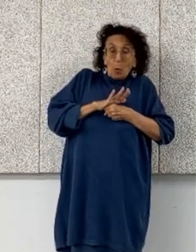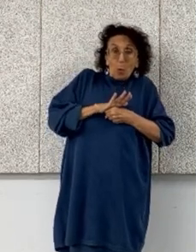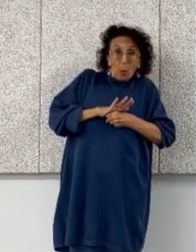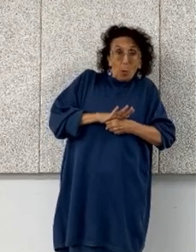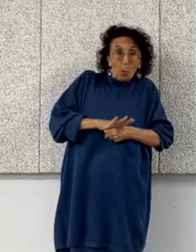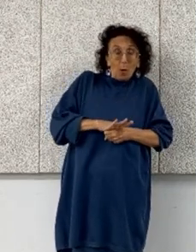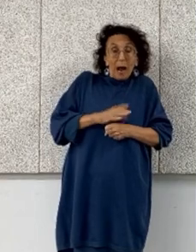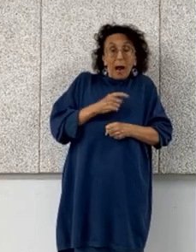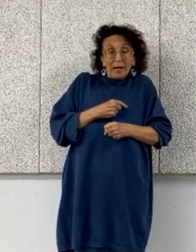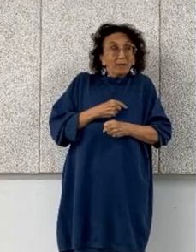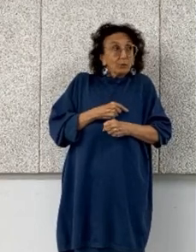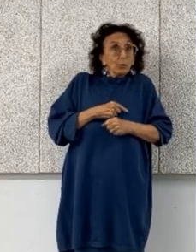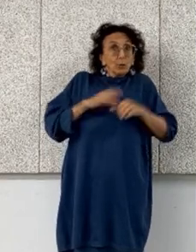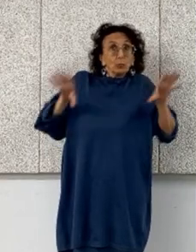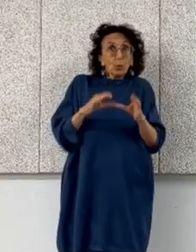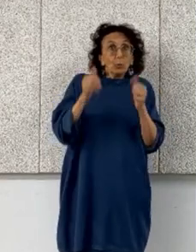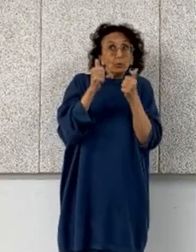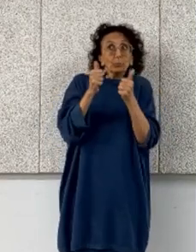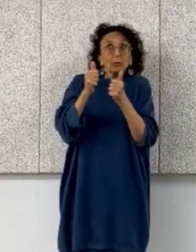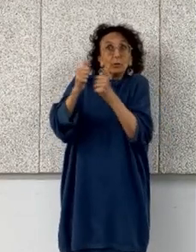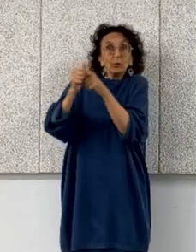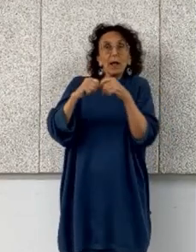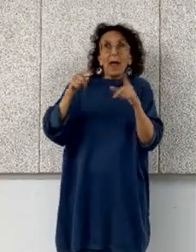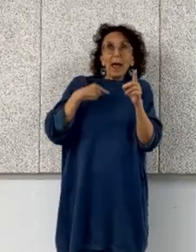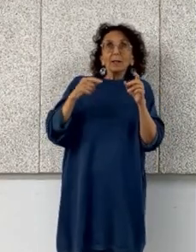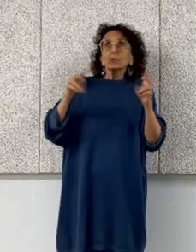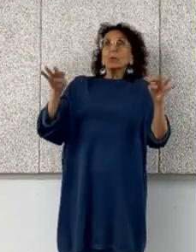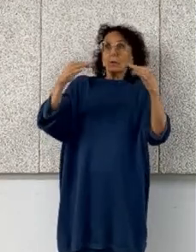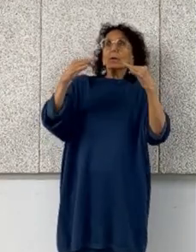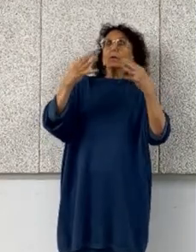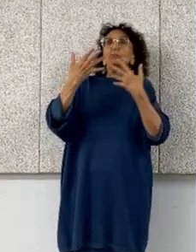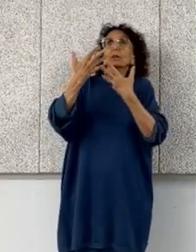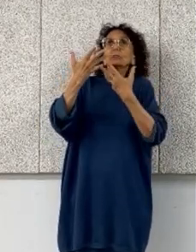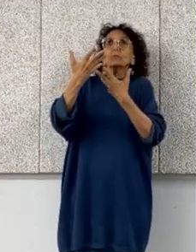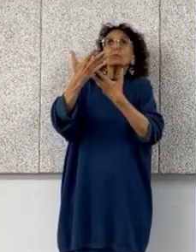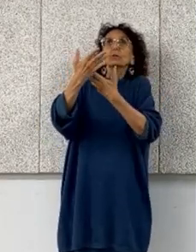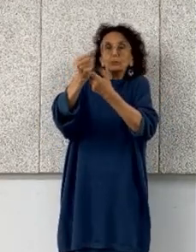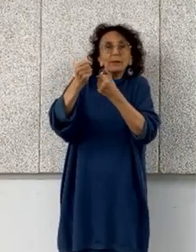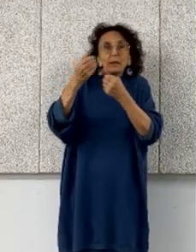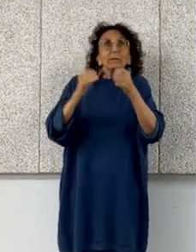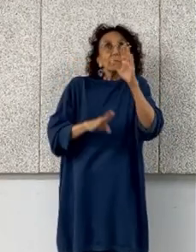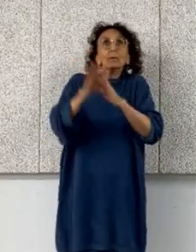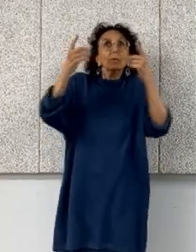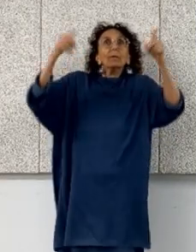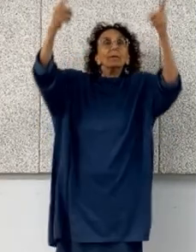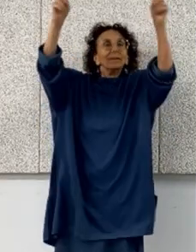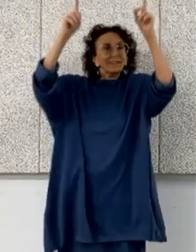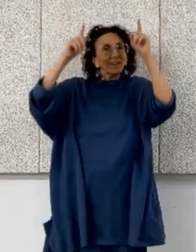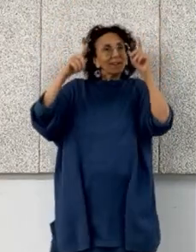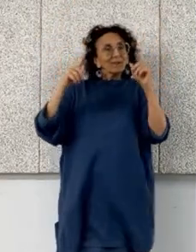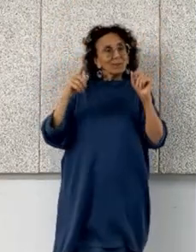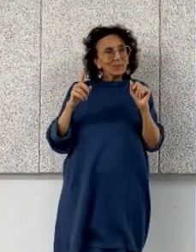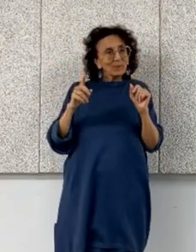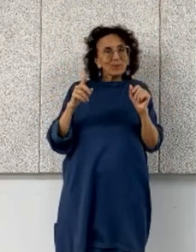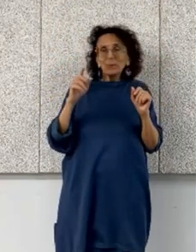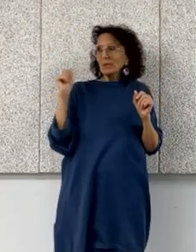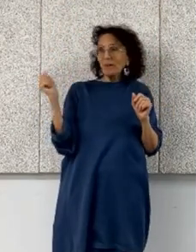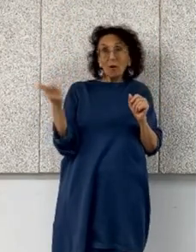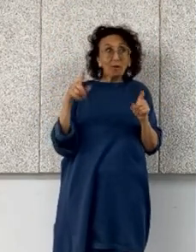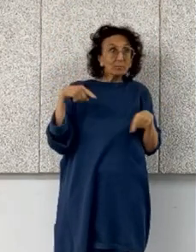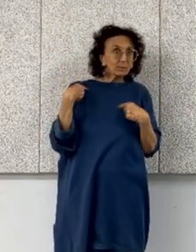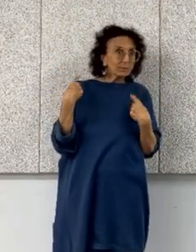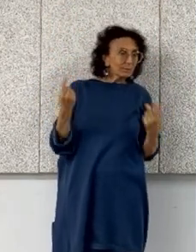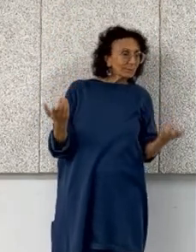perform and to build trust quickly and to succeed and be seen as successful And I have spent, you know, as we all have, the